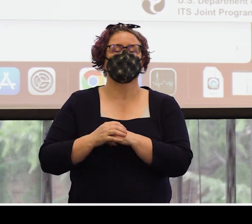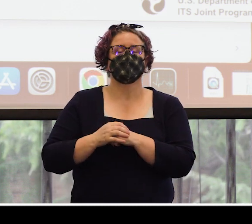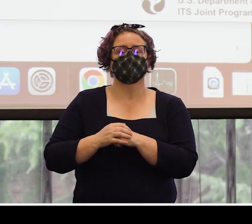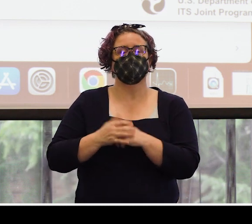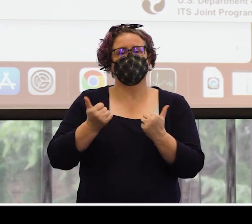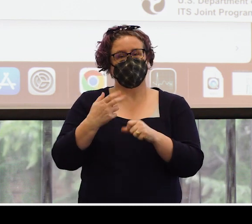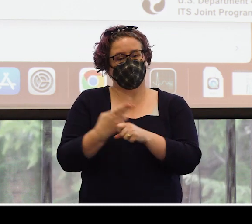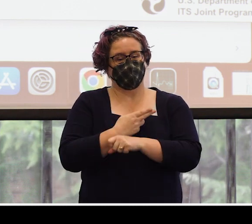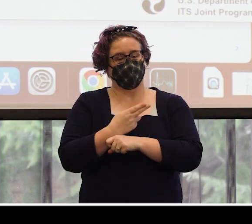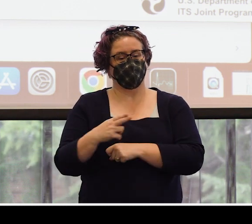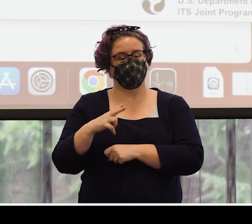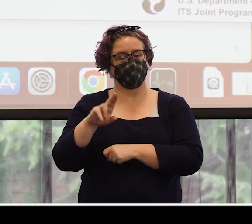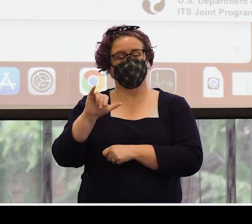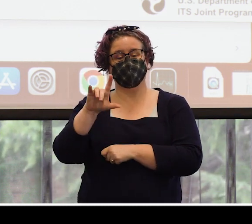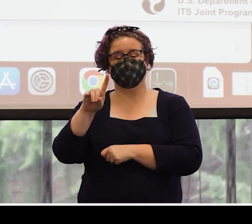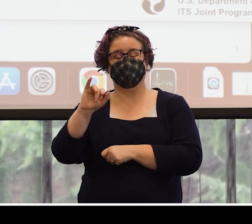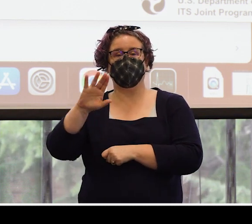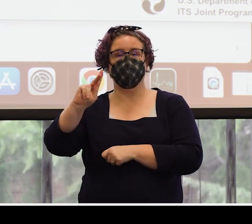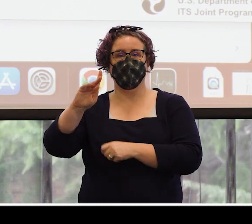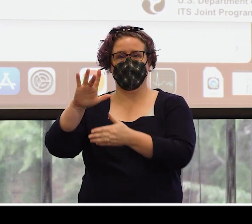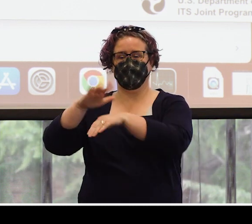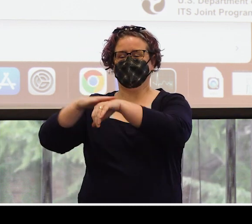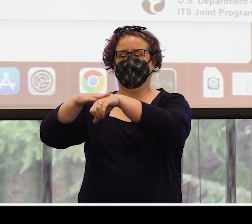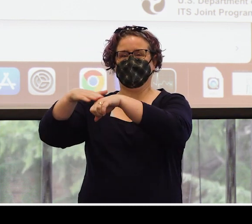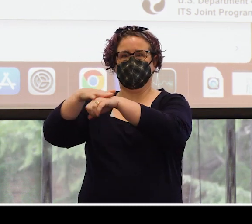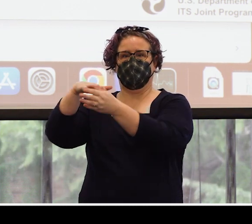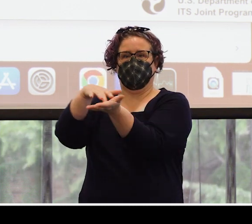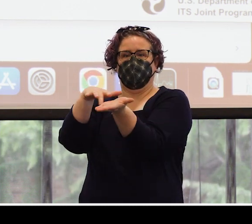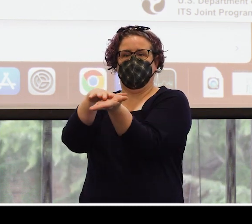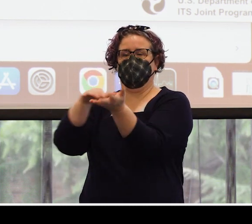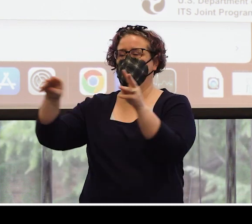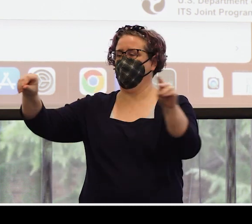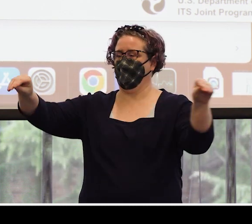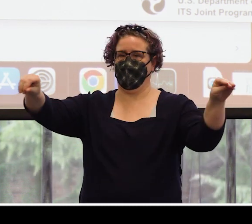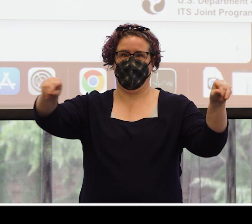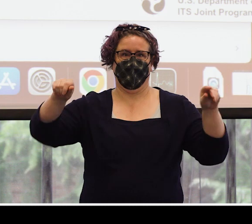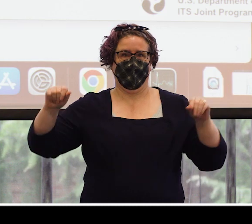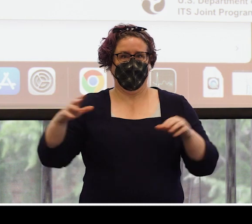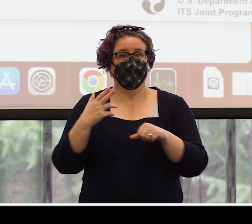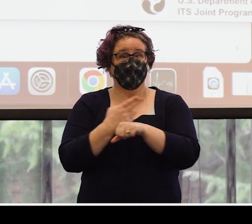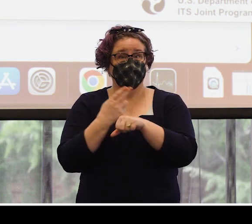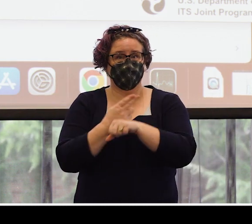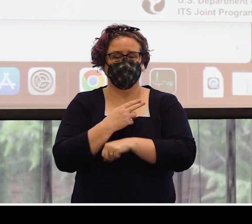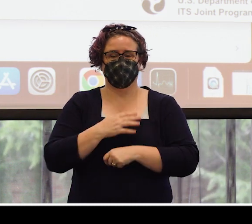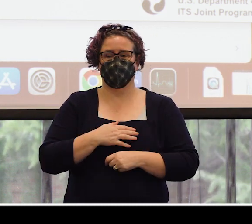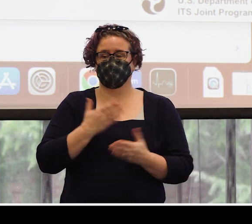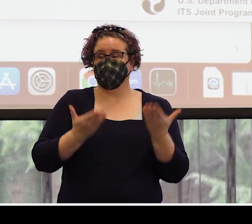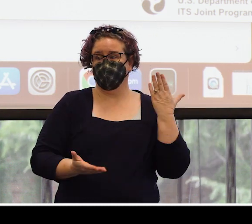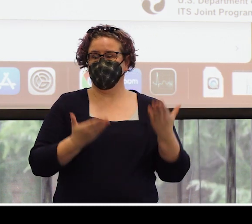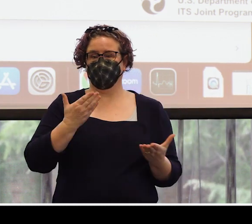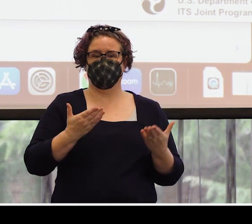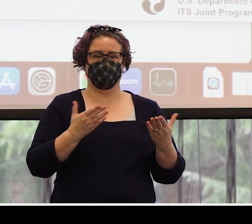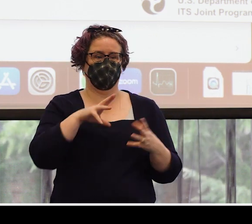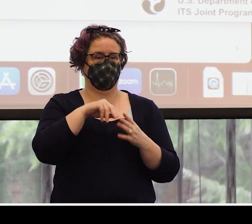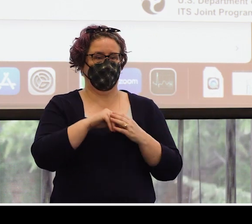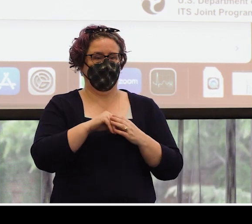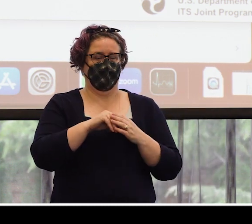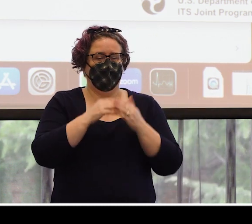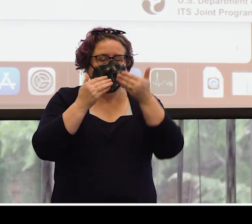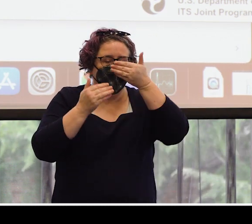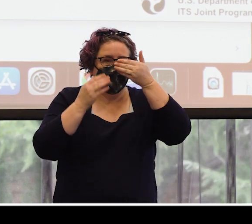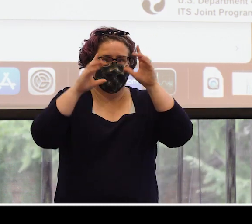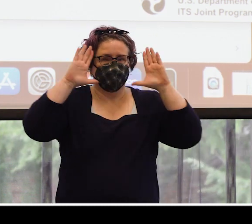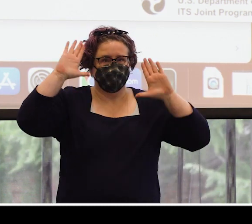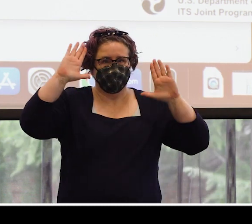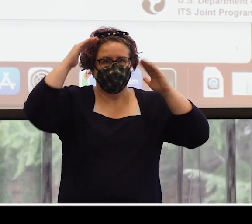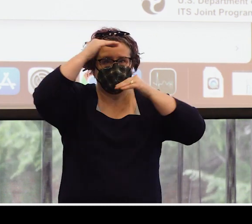are tactile in nature, landmarks that could be present in people's field of view for somebody